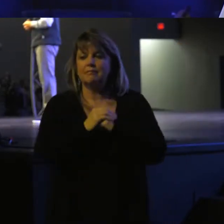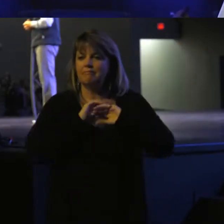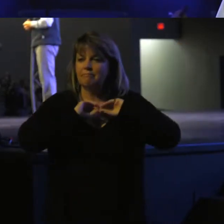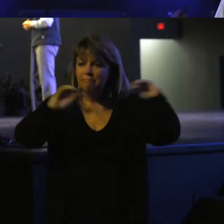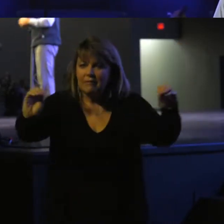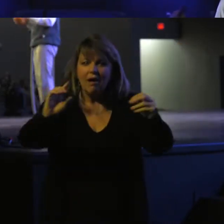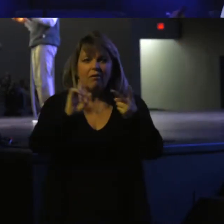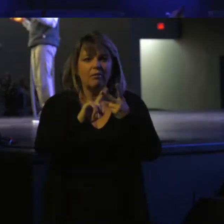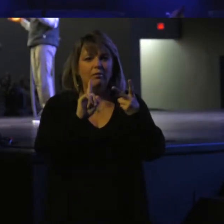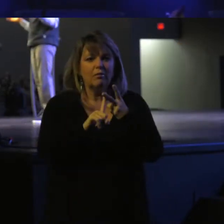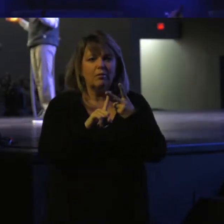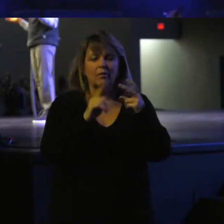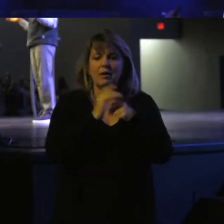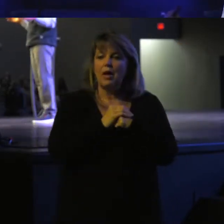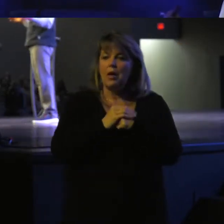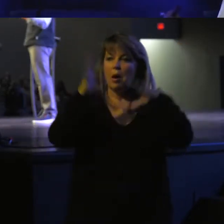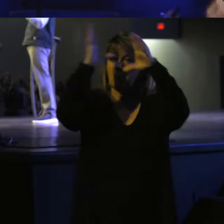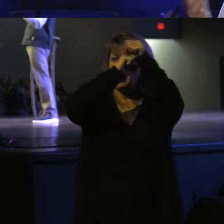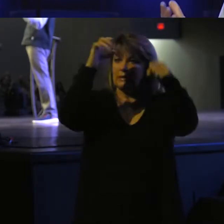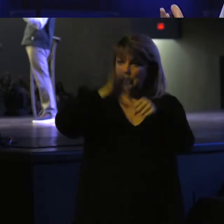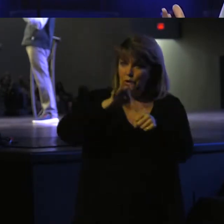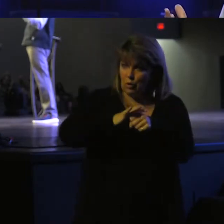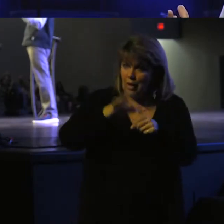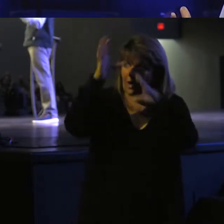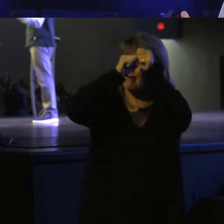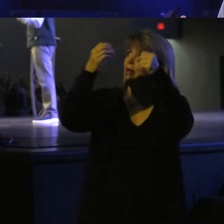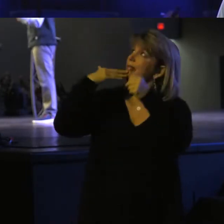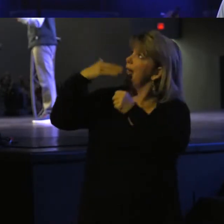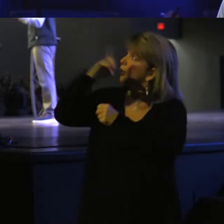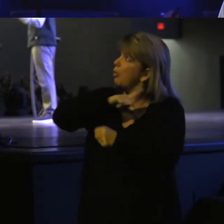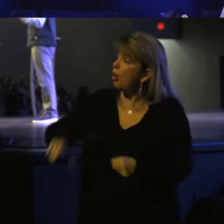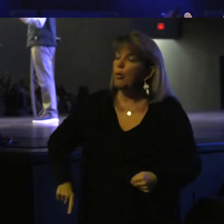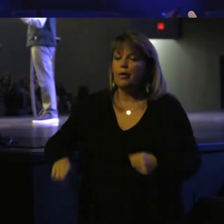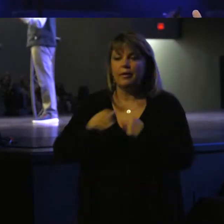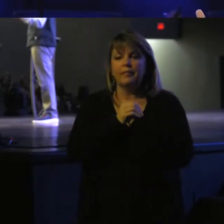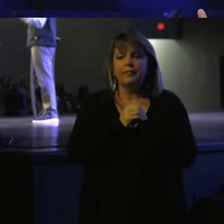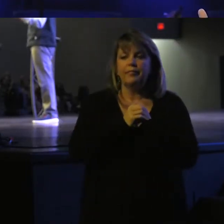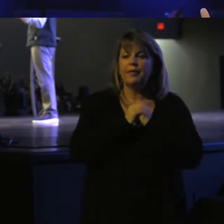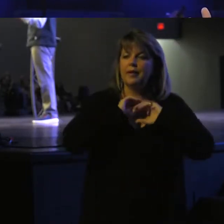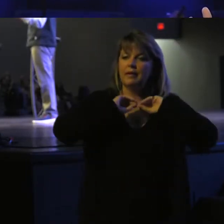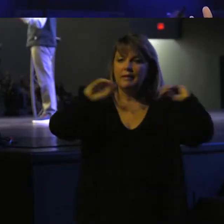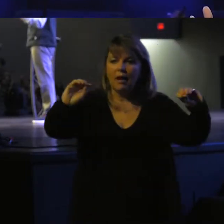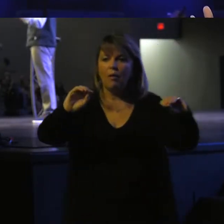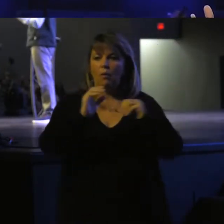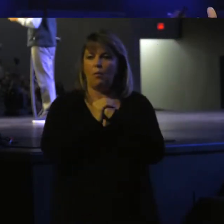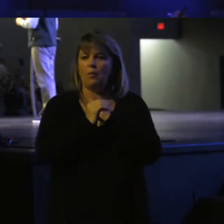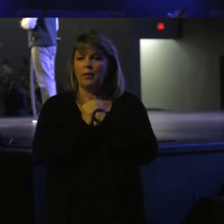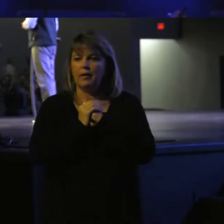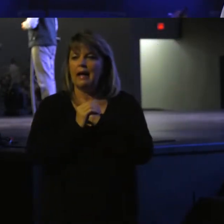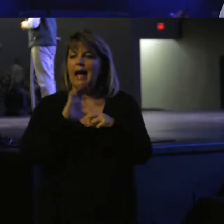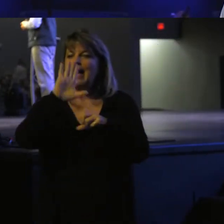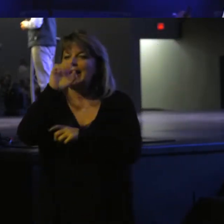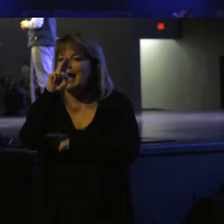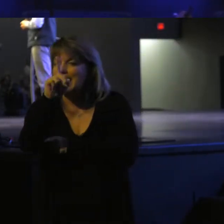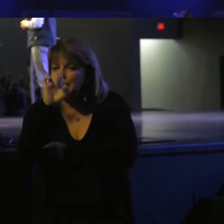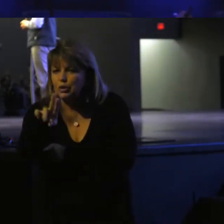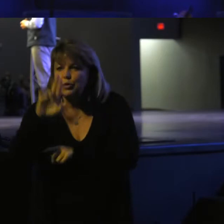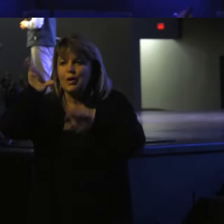are no presidential elections in heaven. Thank you, Lord. There's no cancer in